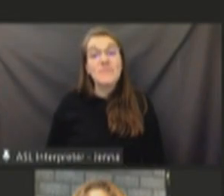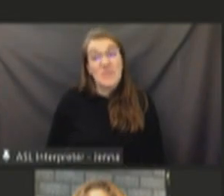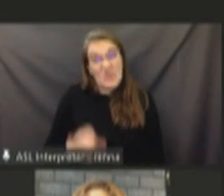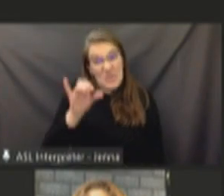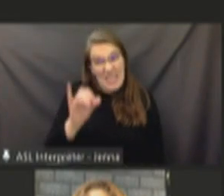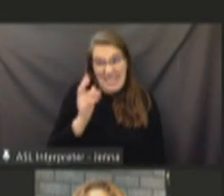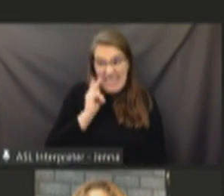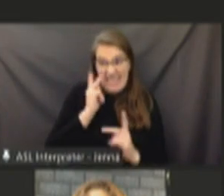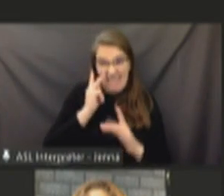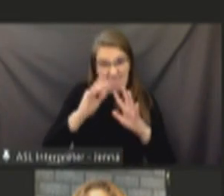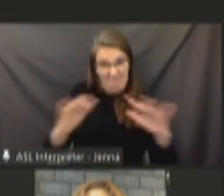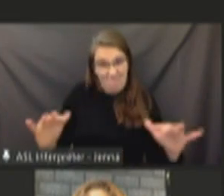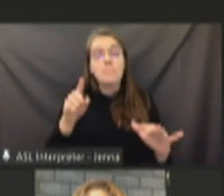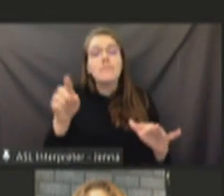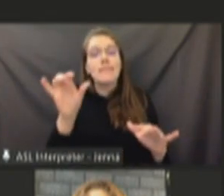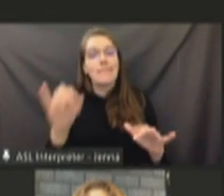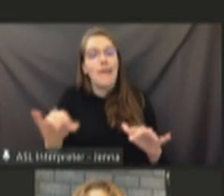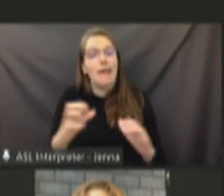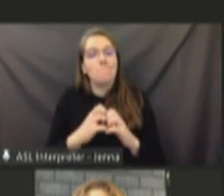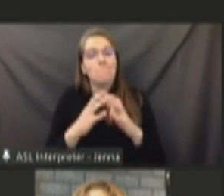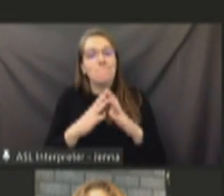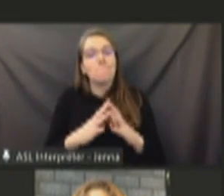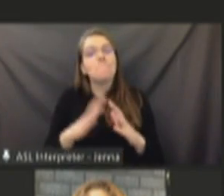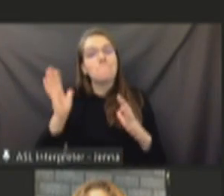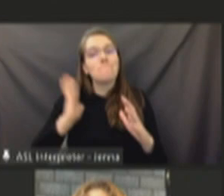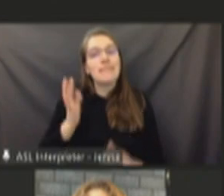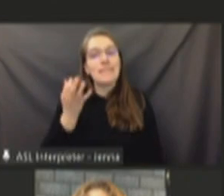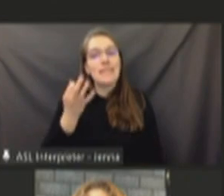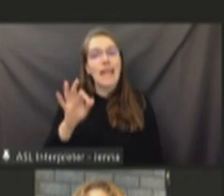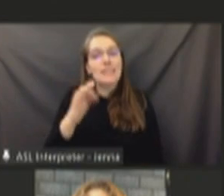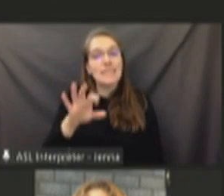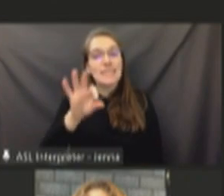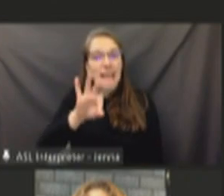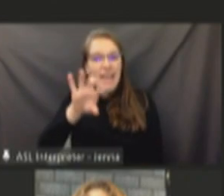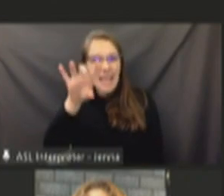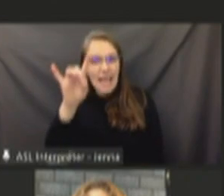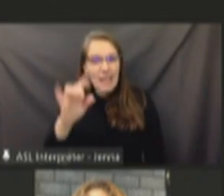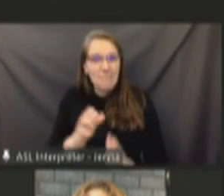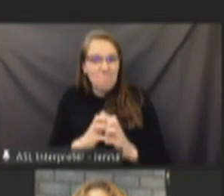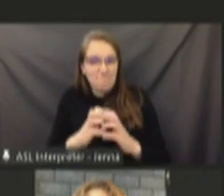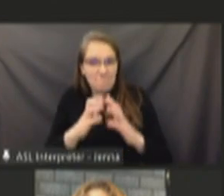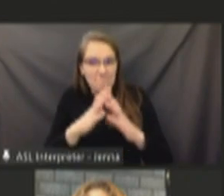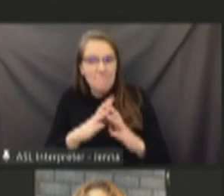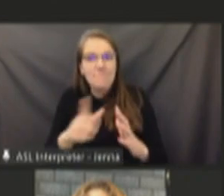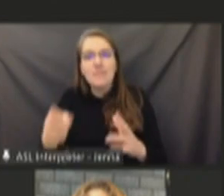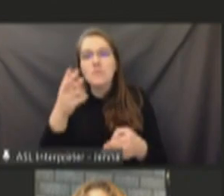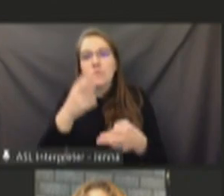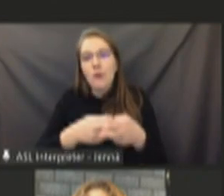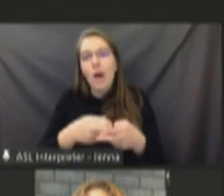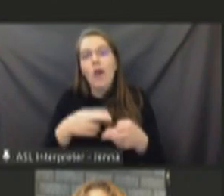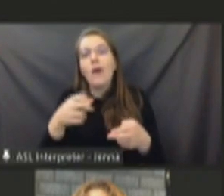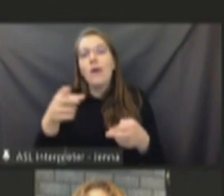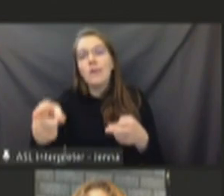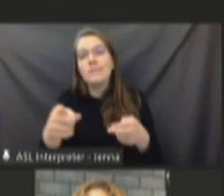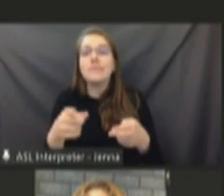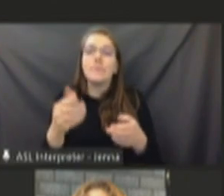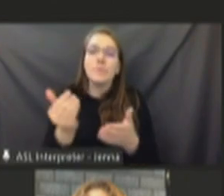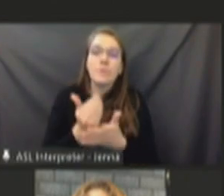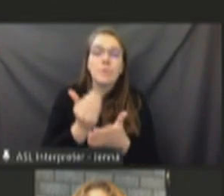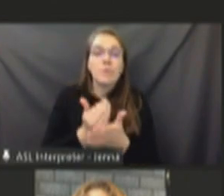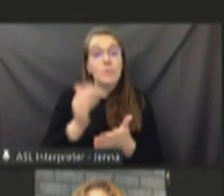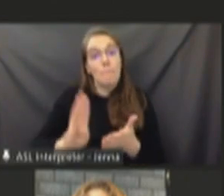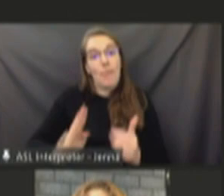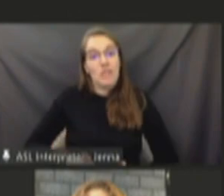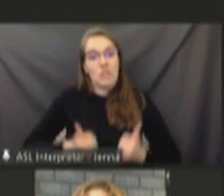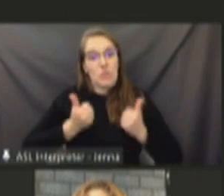in 1998. We were known as the Mayor's Office of New Bostonian, but very recently rebranded to MOYA. And so our goal